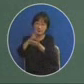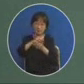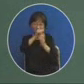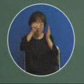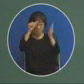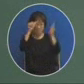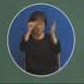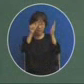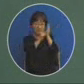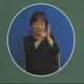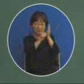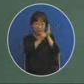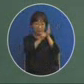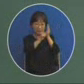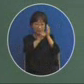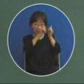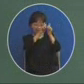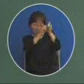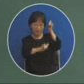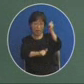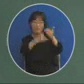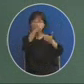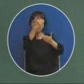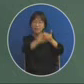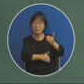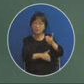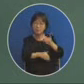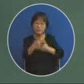will be able to leave behind this kind of life masterpiece.